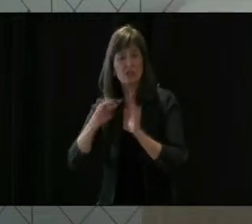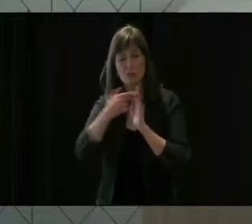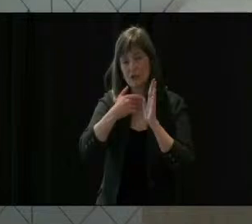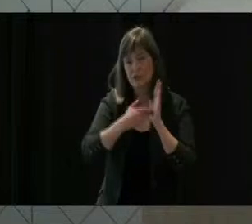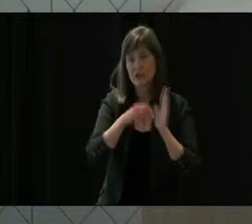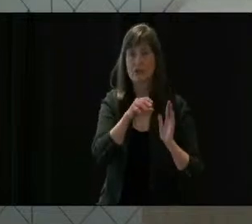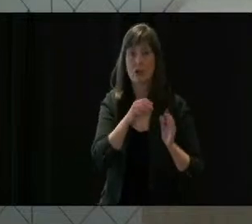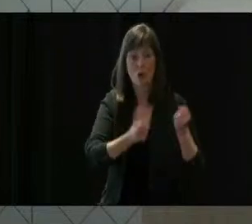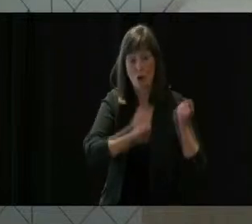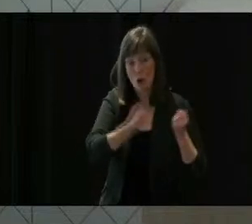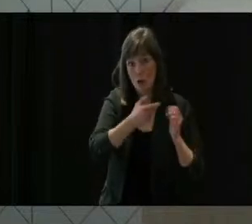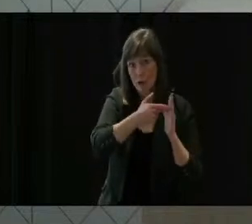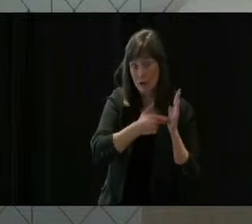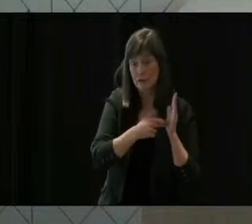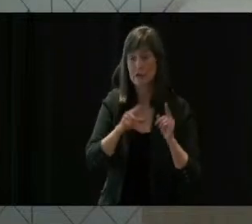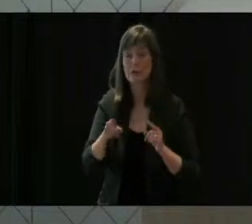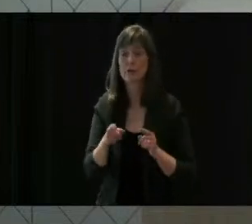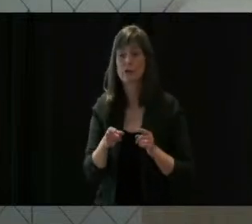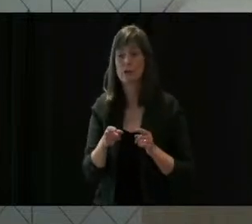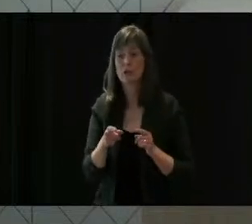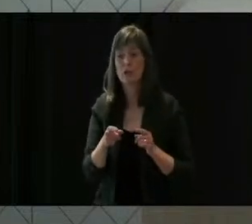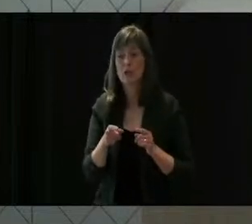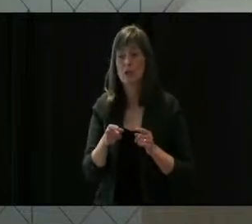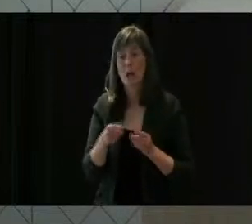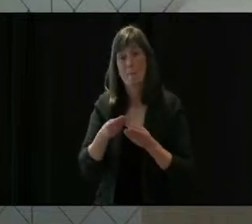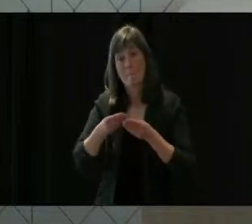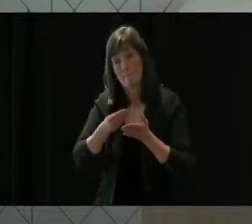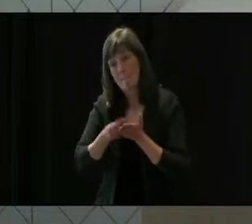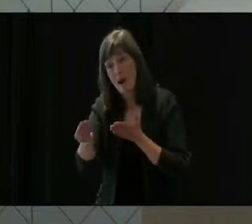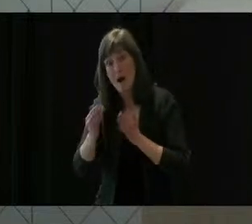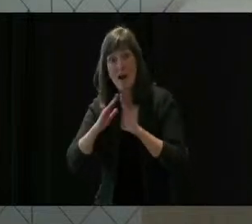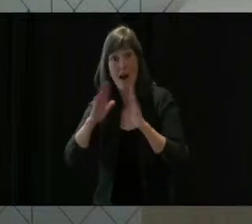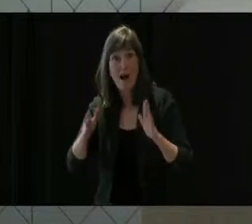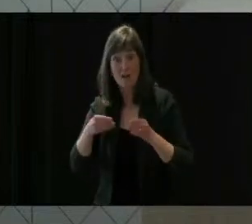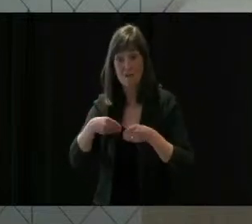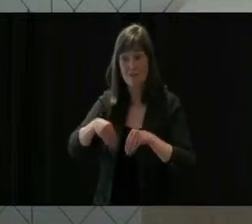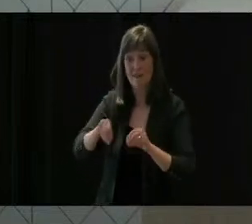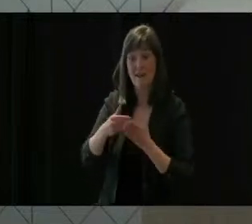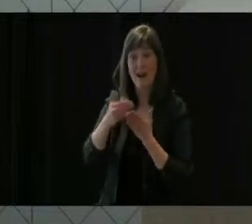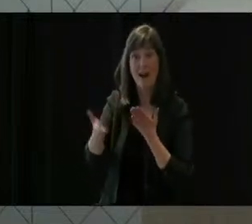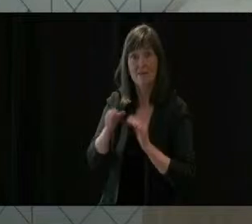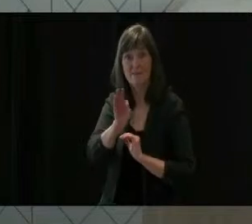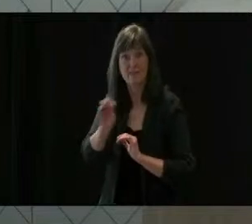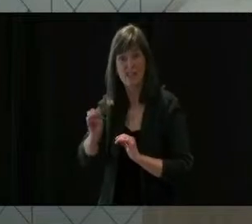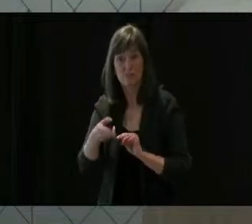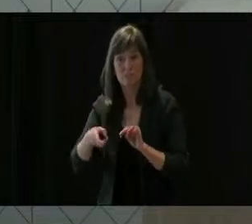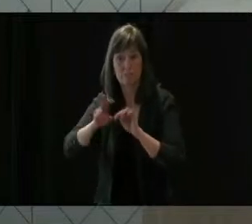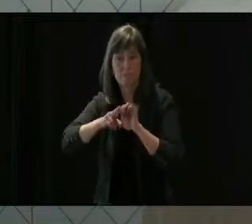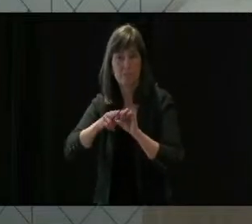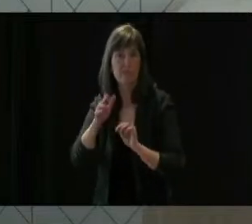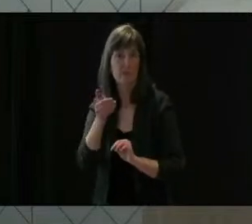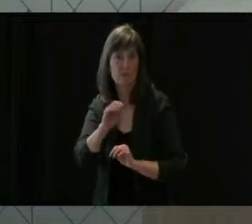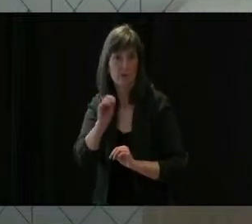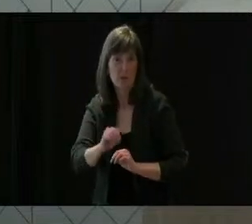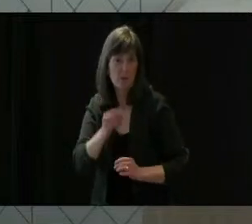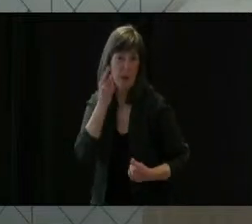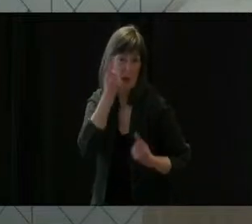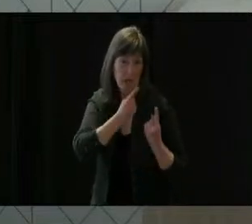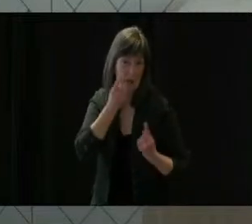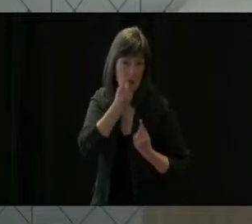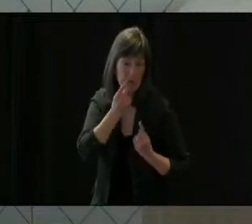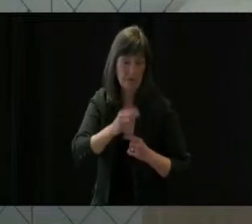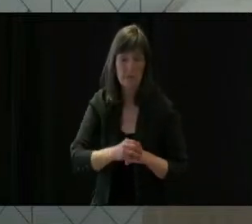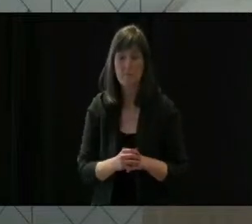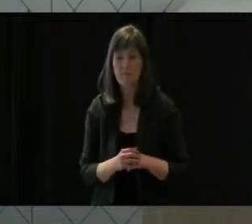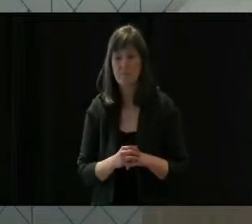motor vehicles to property transactions. But we think that we can, there are some creative ways and new